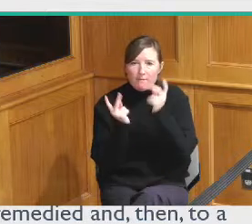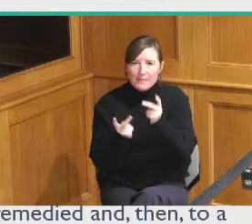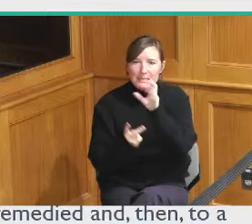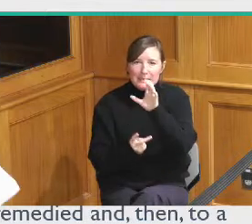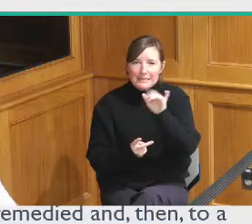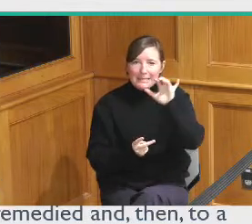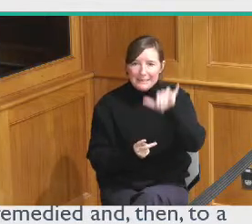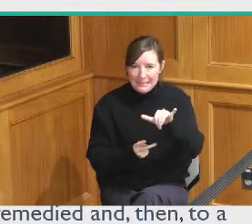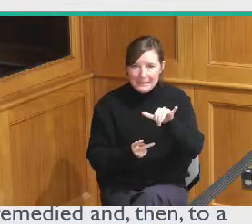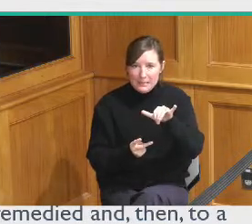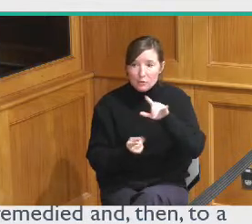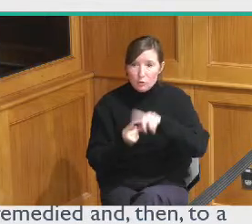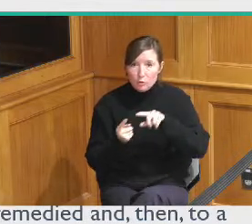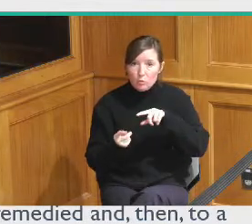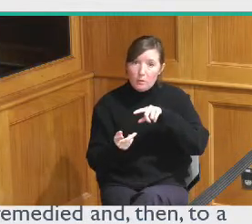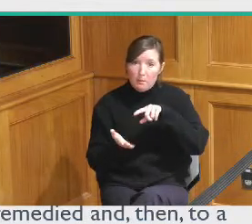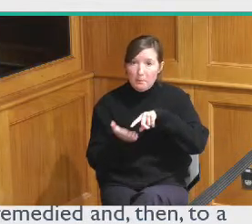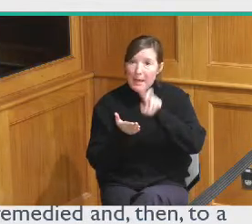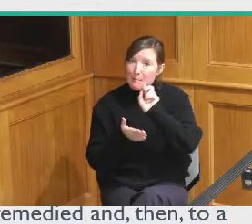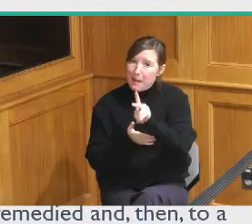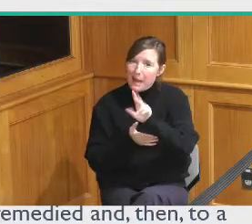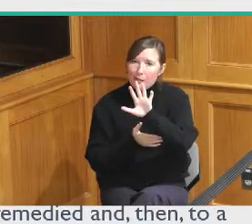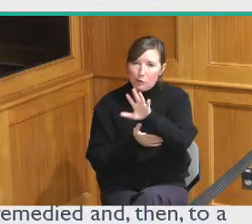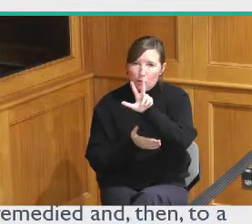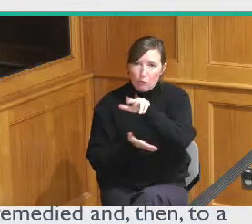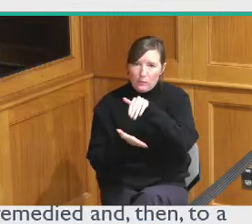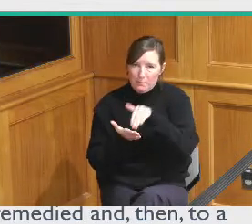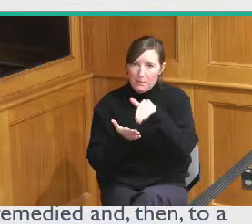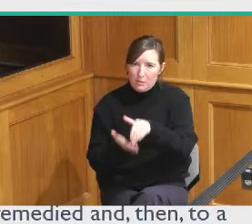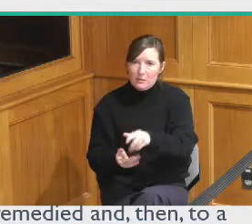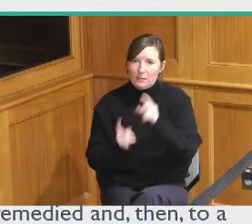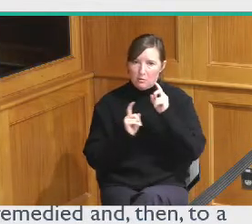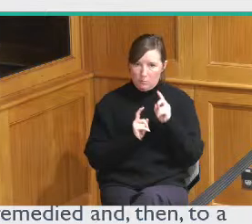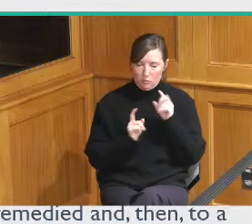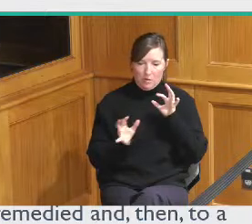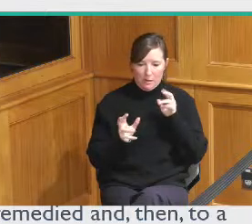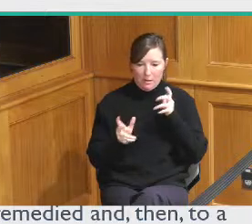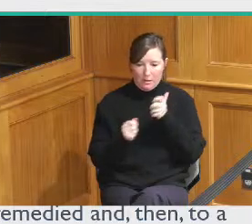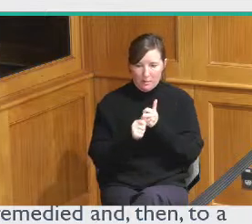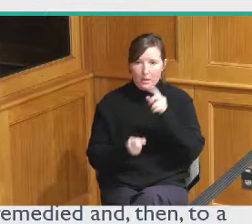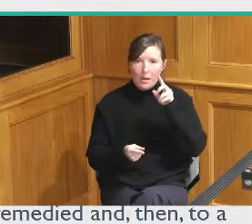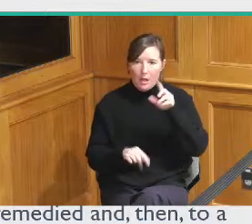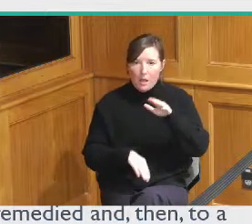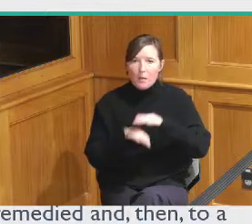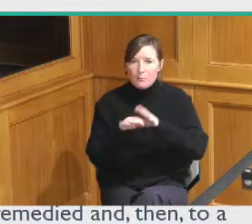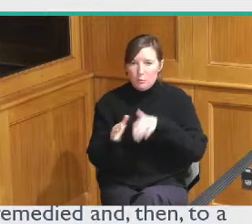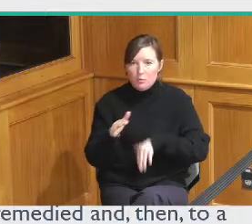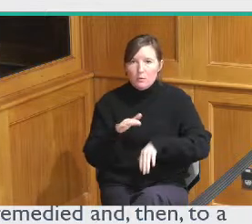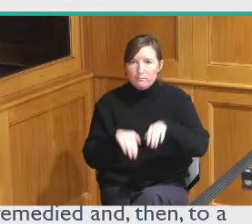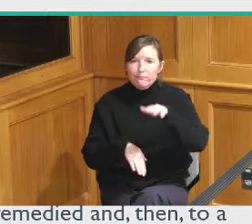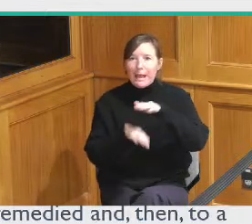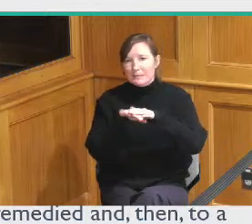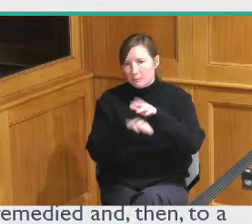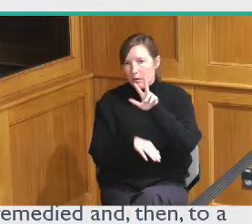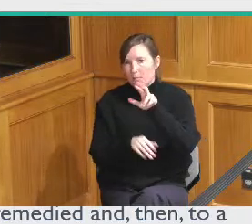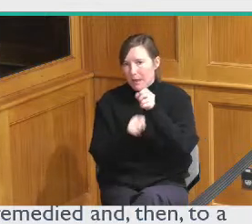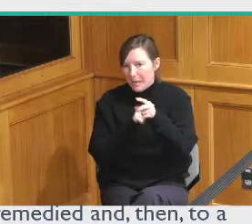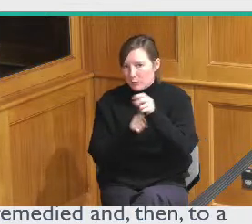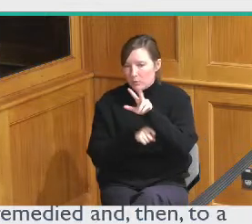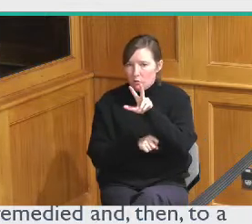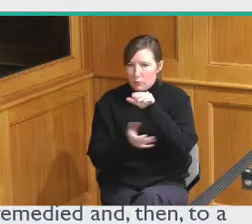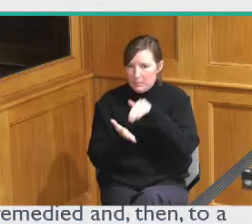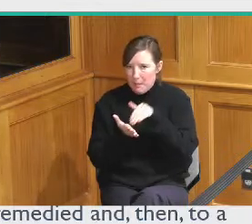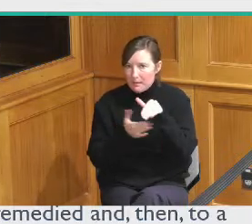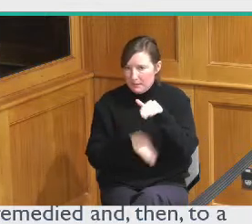million contribution until any deficit is remedied, up to a maximum of $3 million annually. After